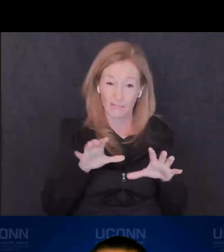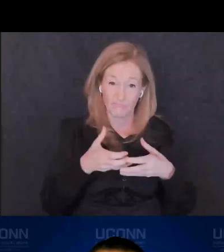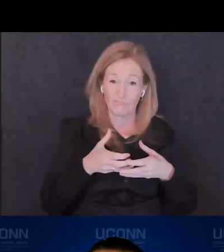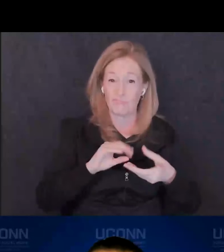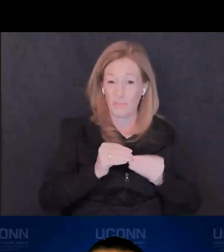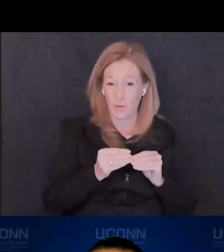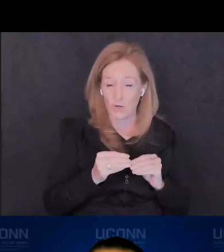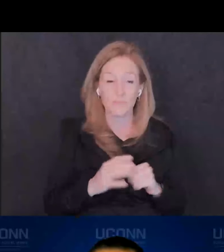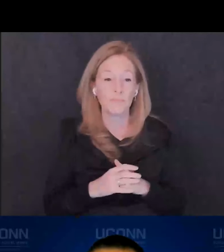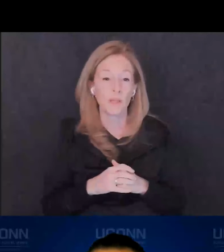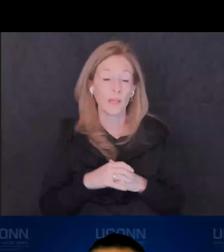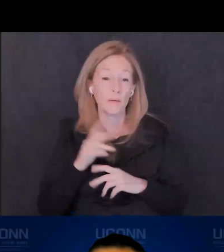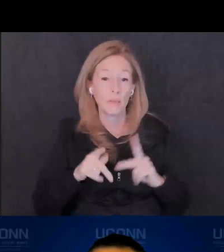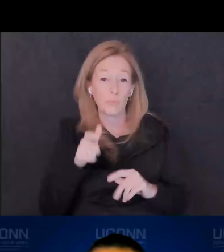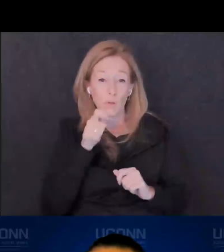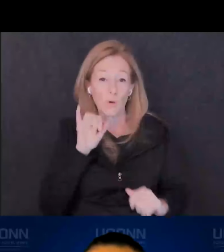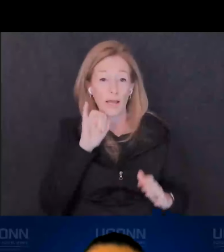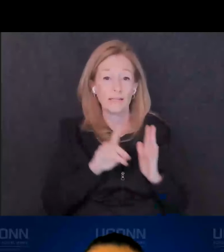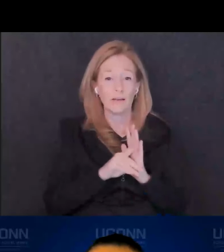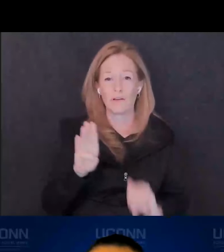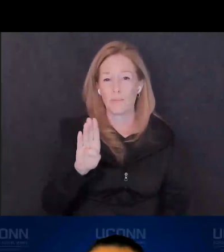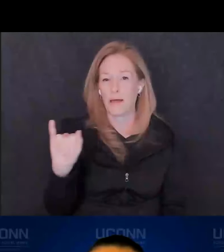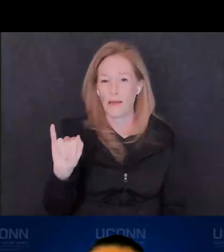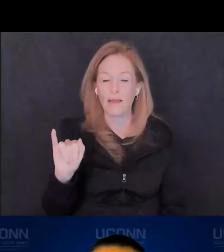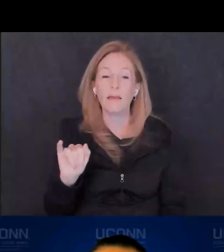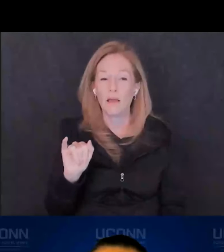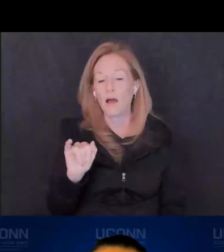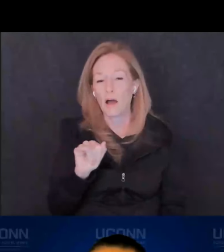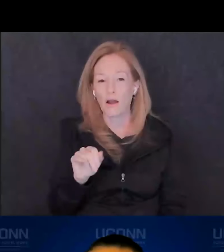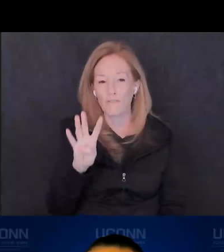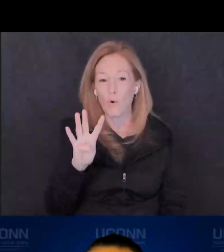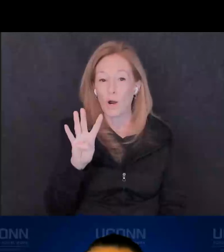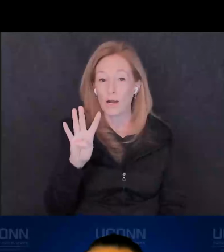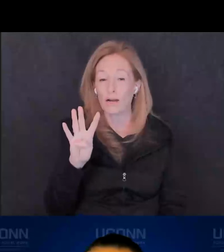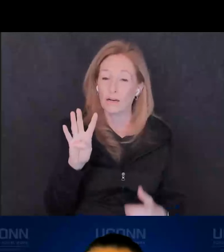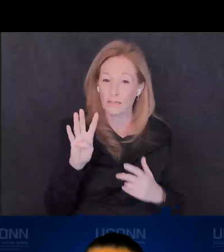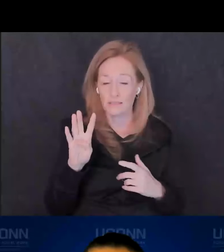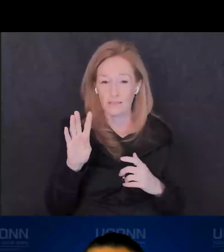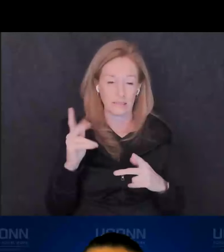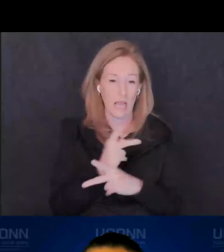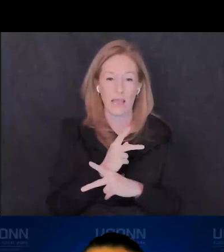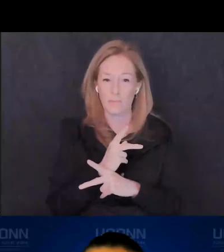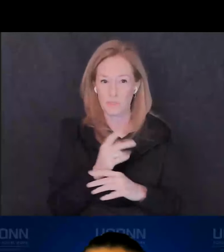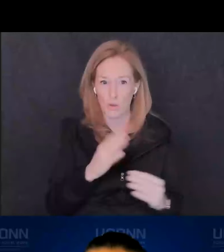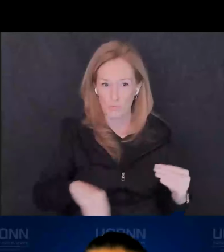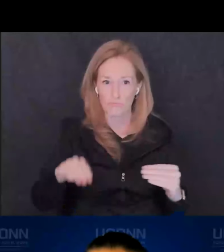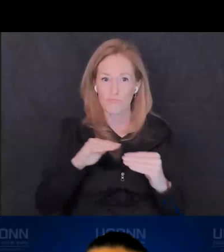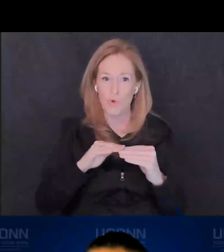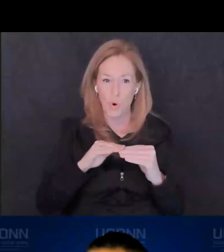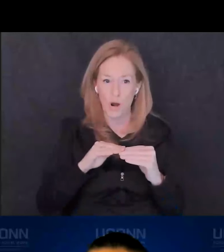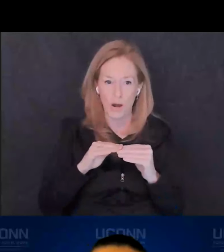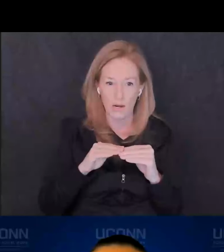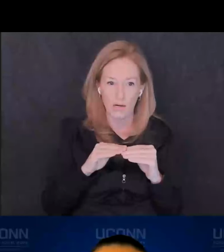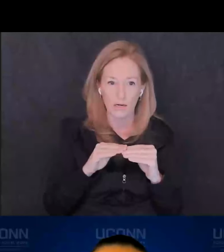People who identify as bisexual are 4 times more likely to report an attempted suicide when compared to people who identify as straight, lesbian,